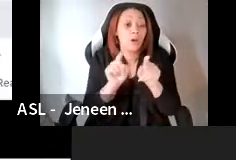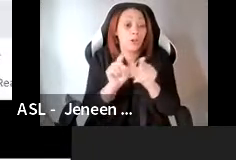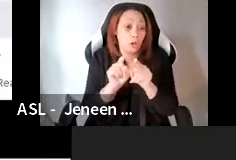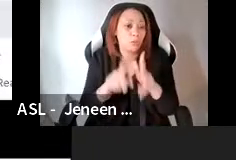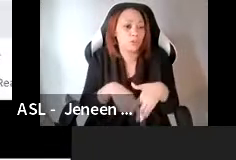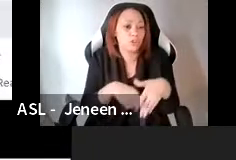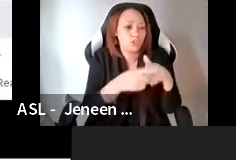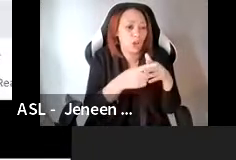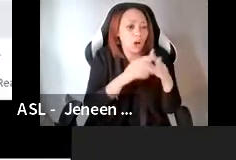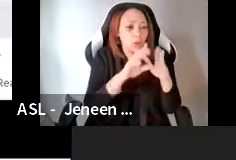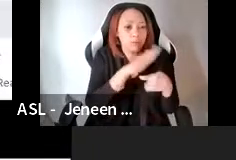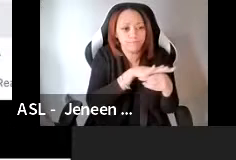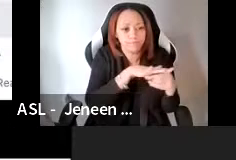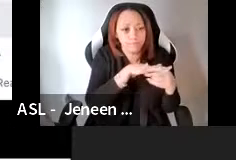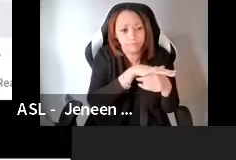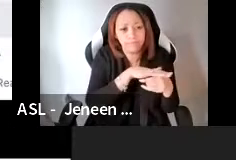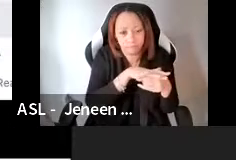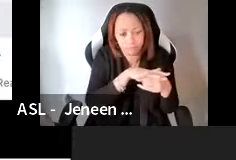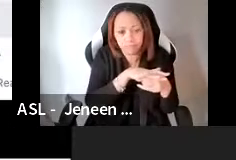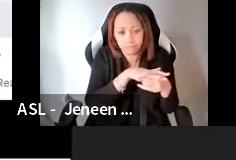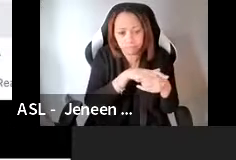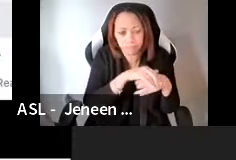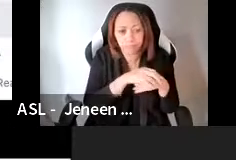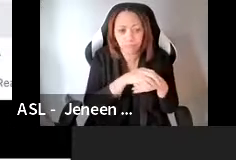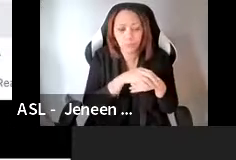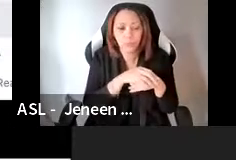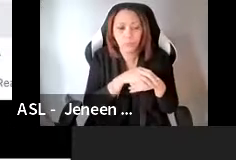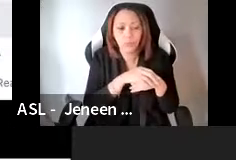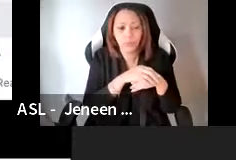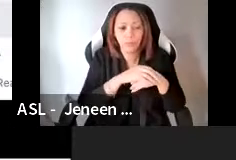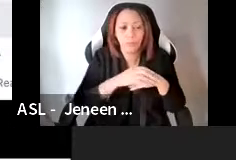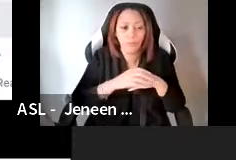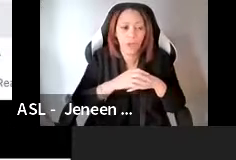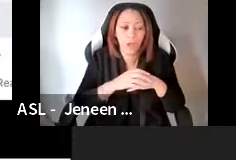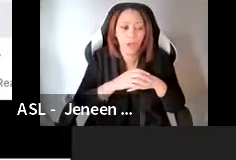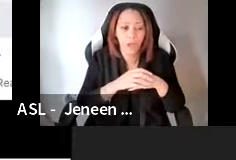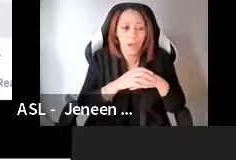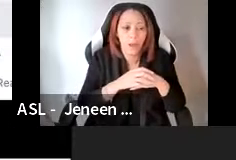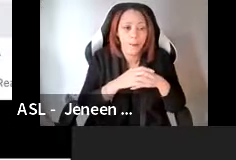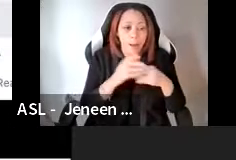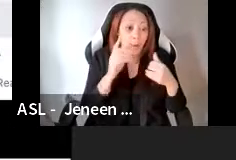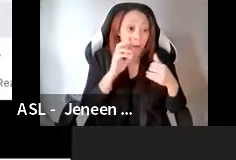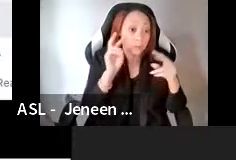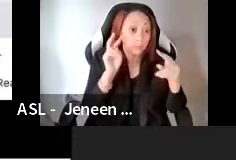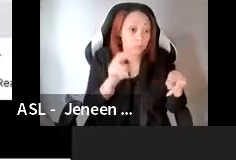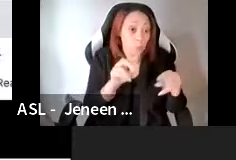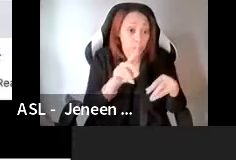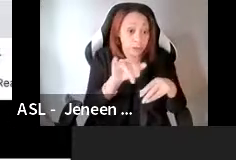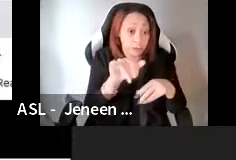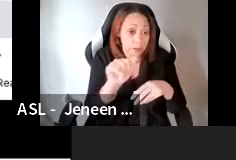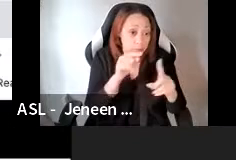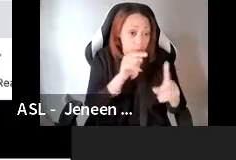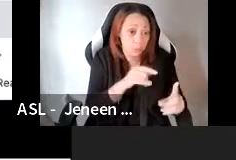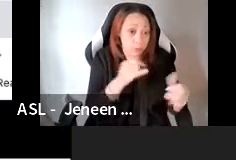demographic conditions and look at one of the initial data points there to start.